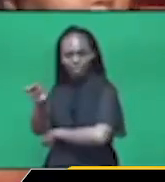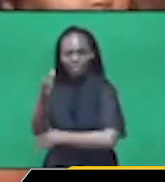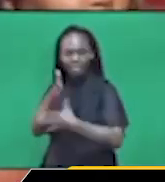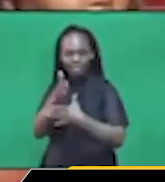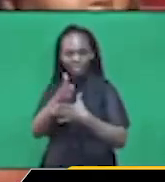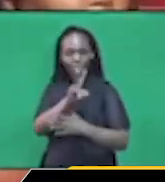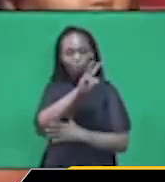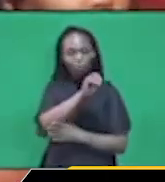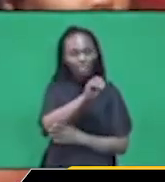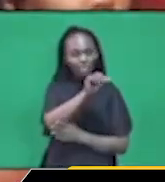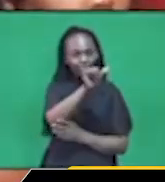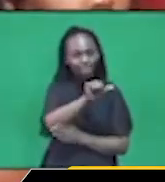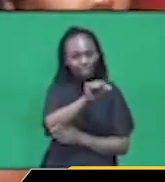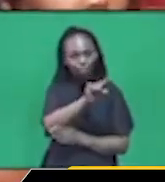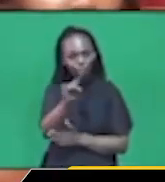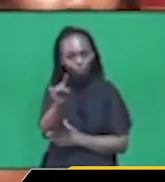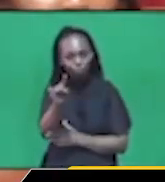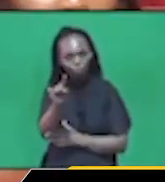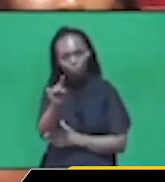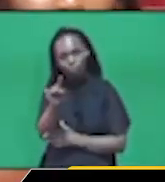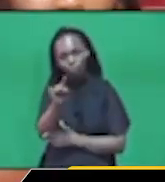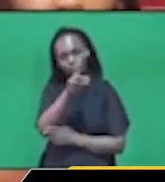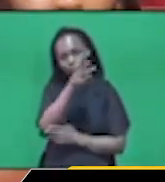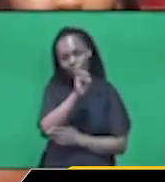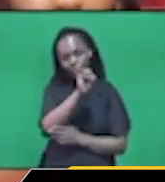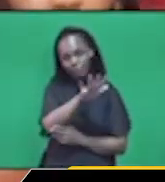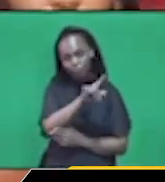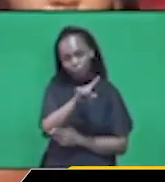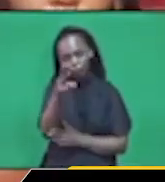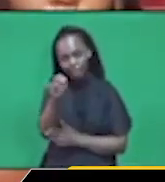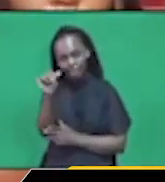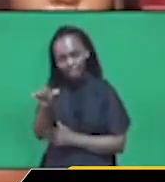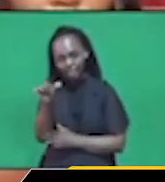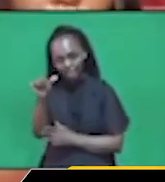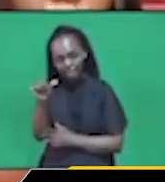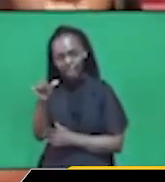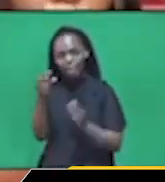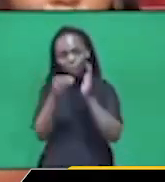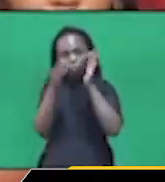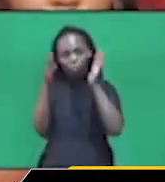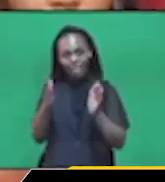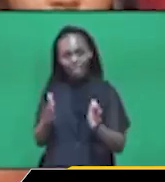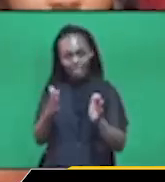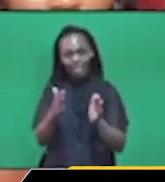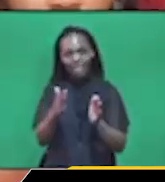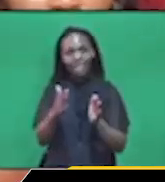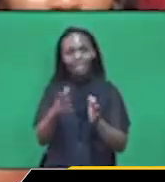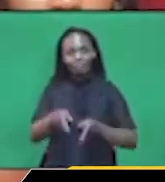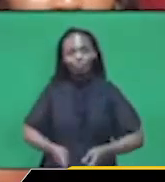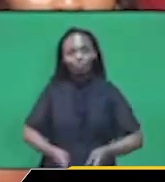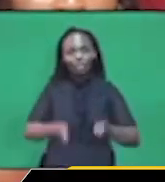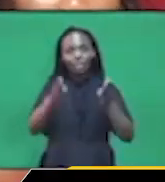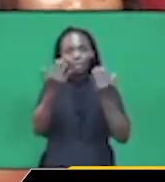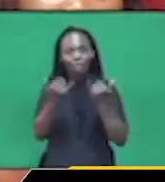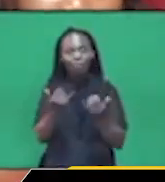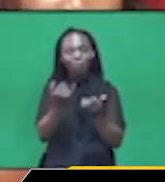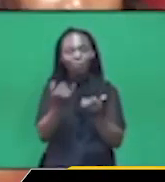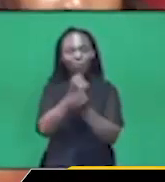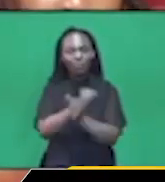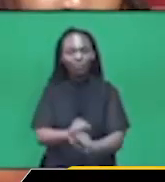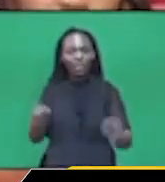2015-2016, when tens of thousands of students took to the street in demand of free education,